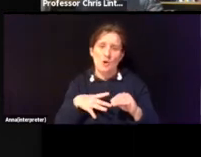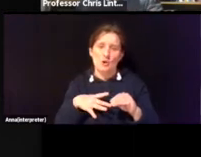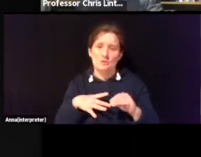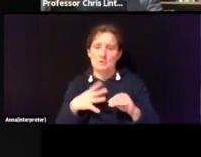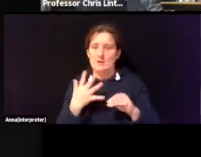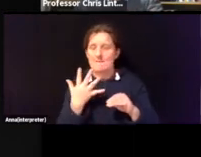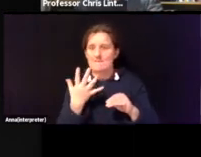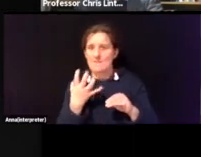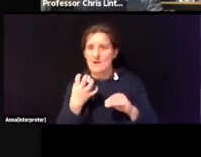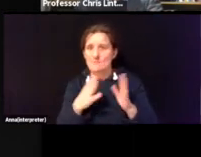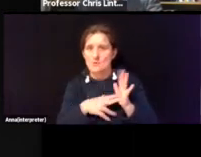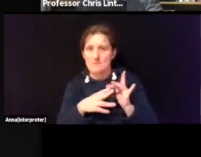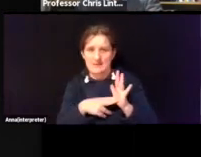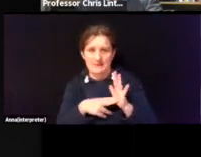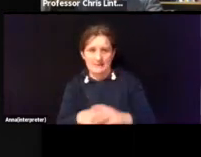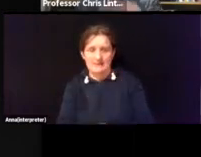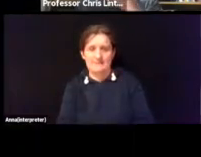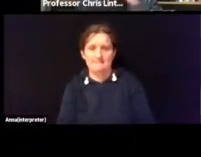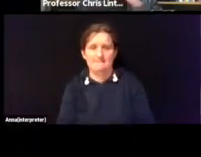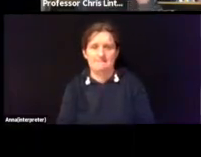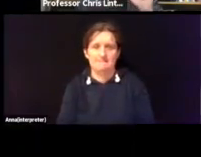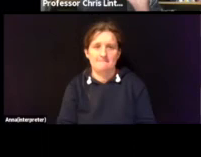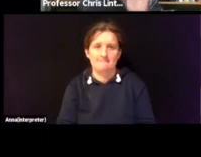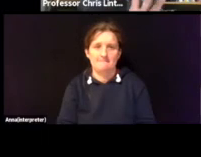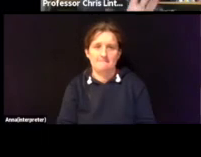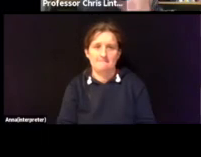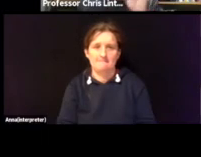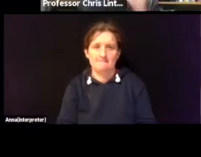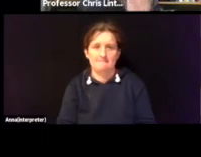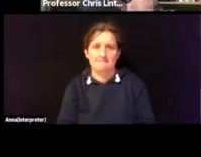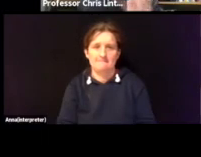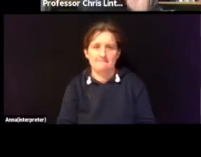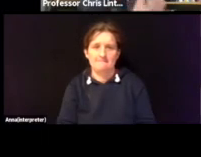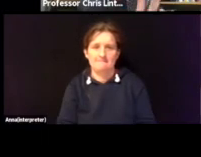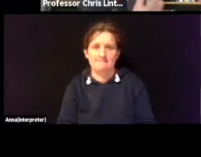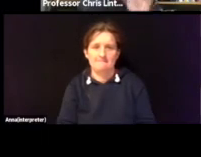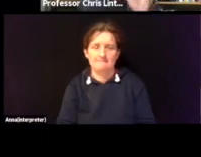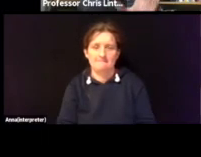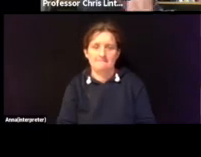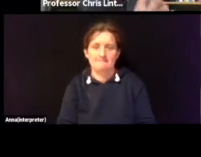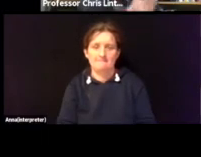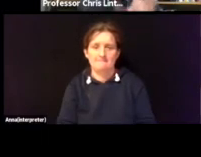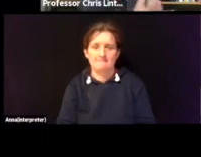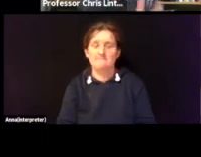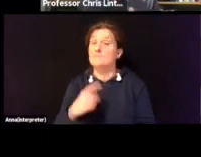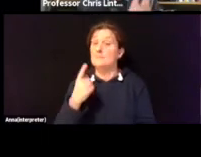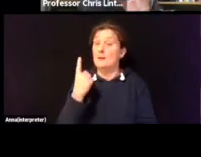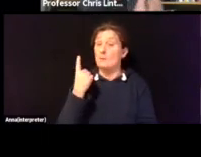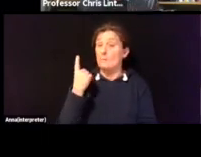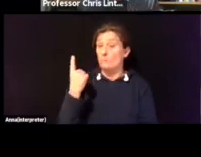5 more minutes if I can, and people can interrupt if not, because I keep coming back to a conversation with one of the